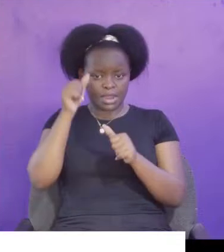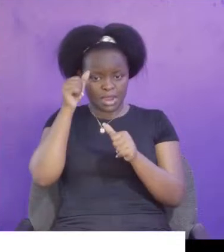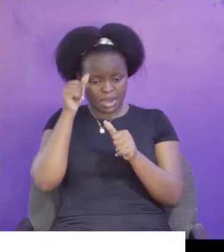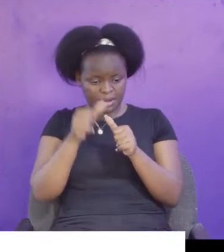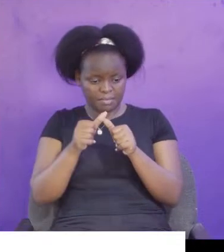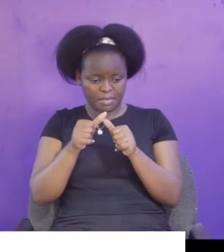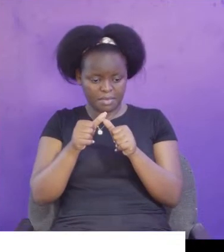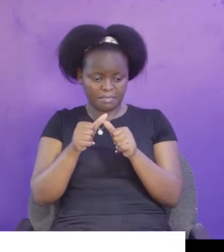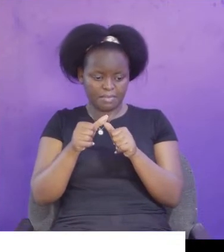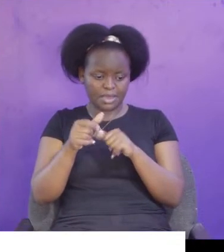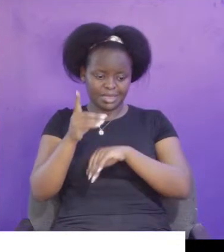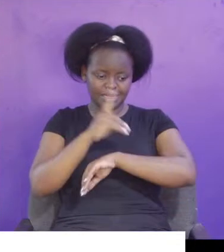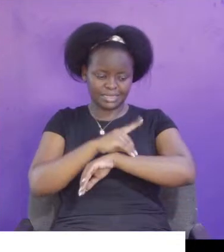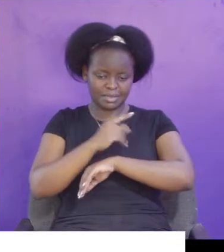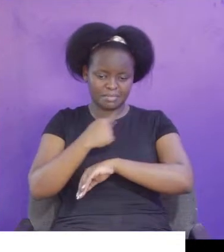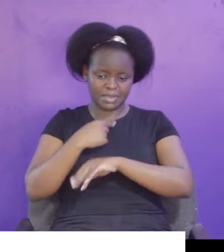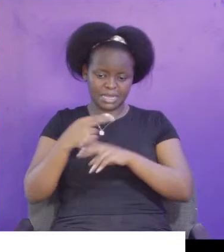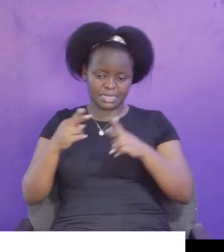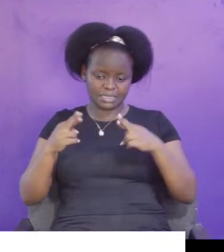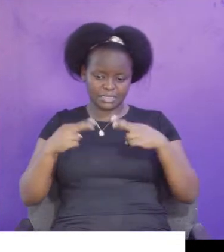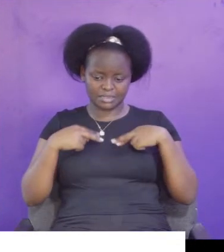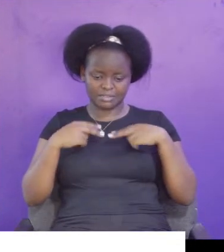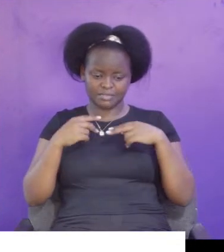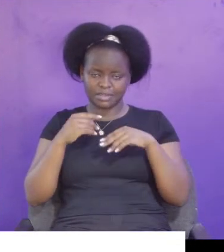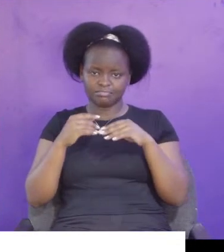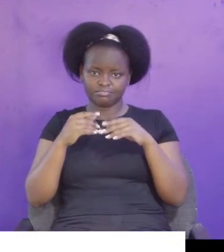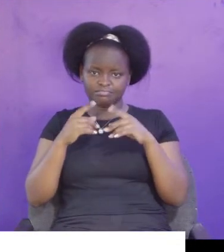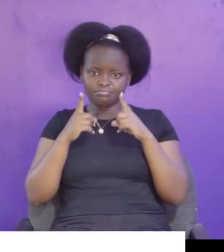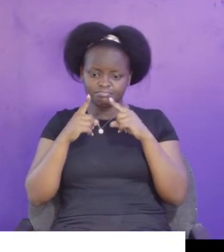received the message, I was seated on the table,